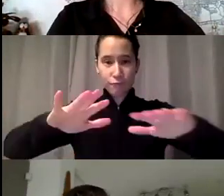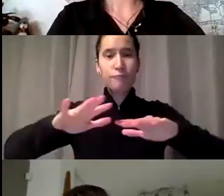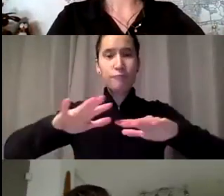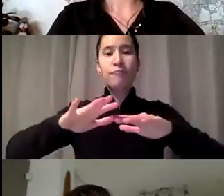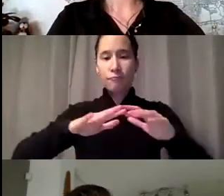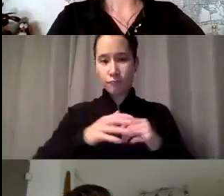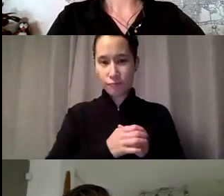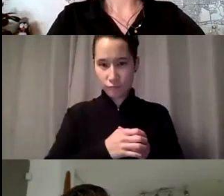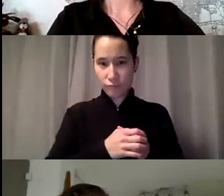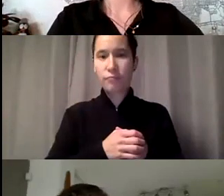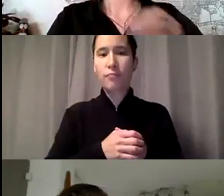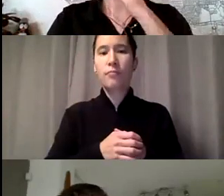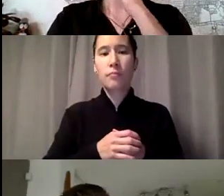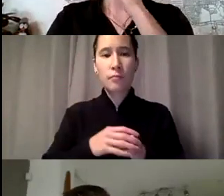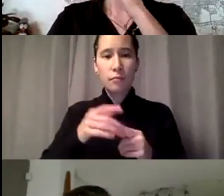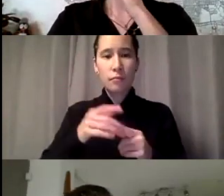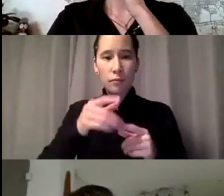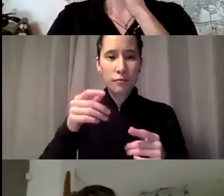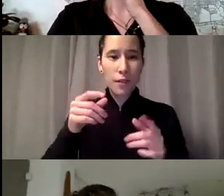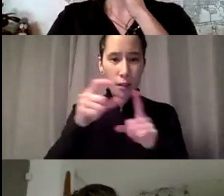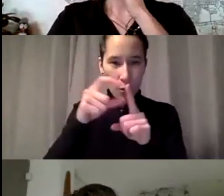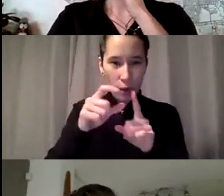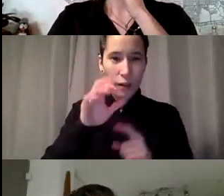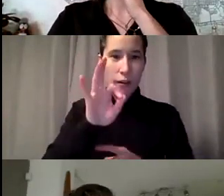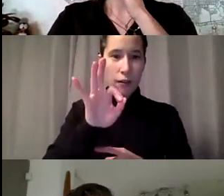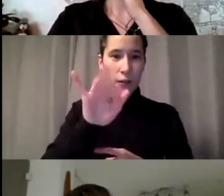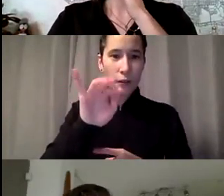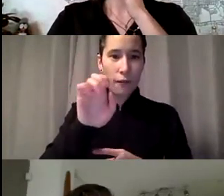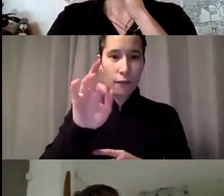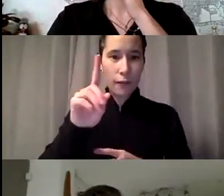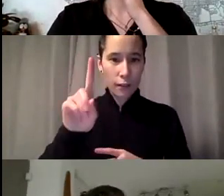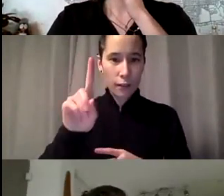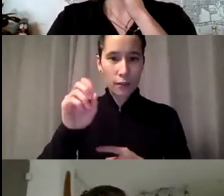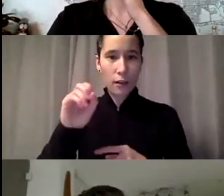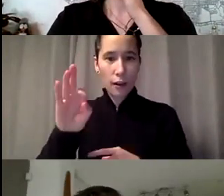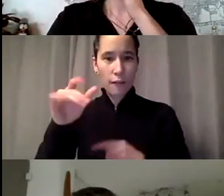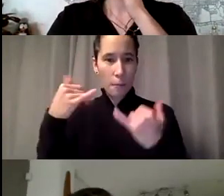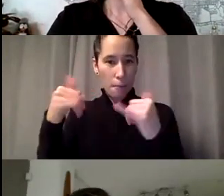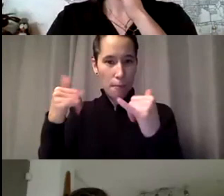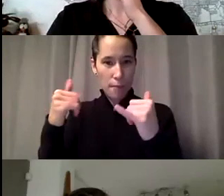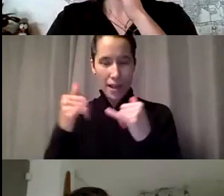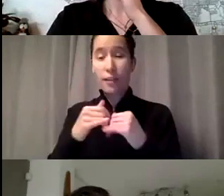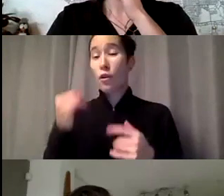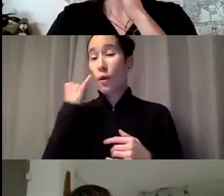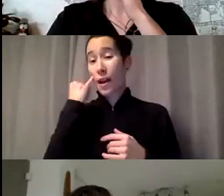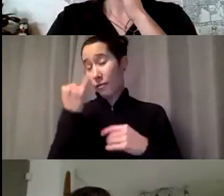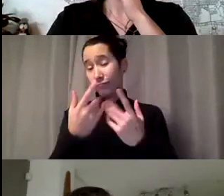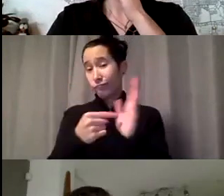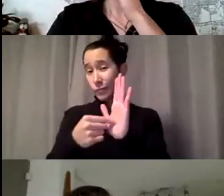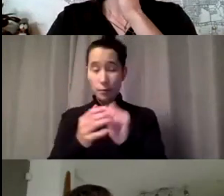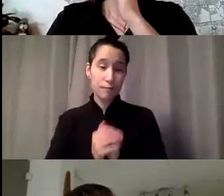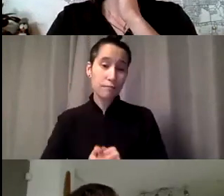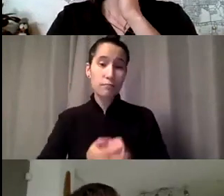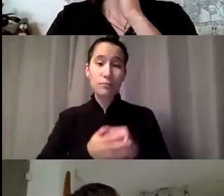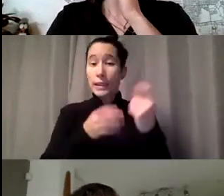a good example is for skiing, everything in the lines or all part